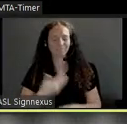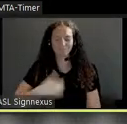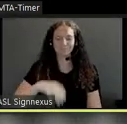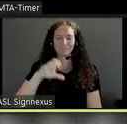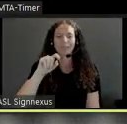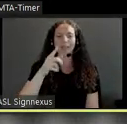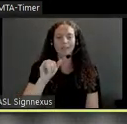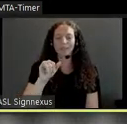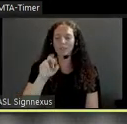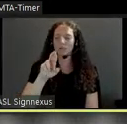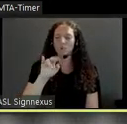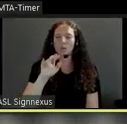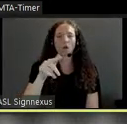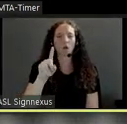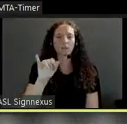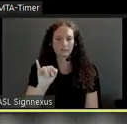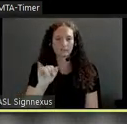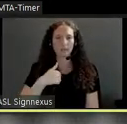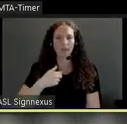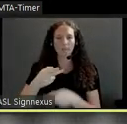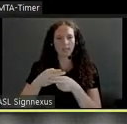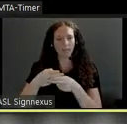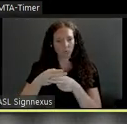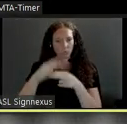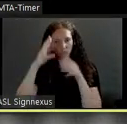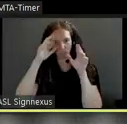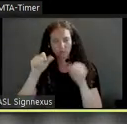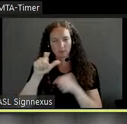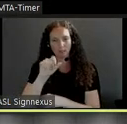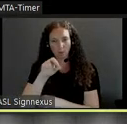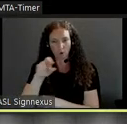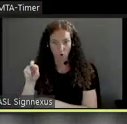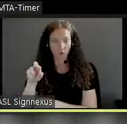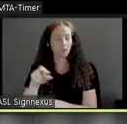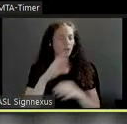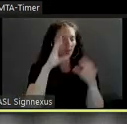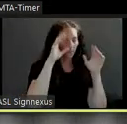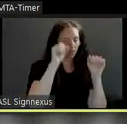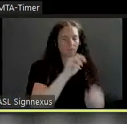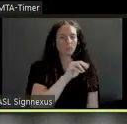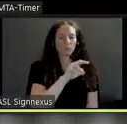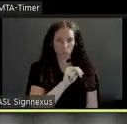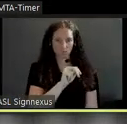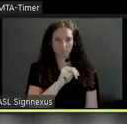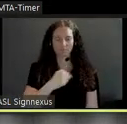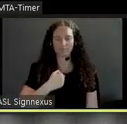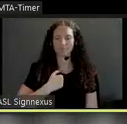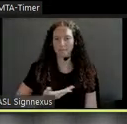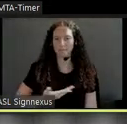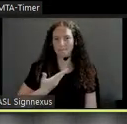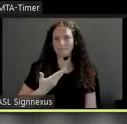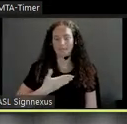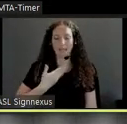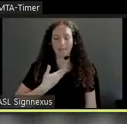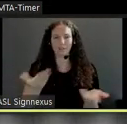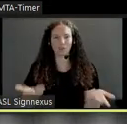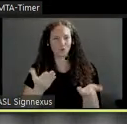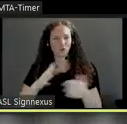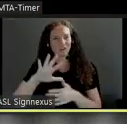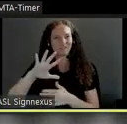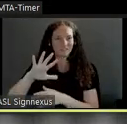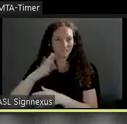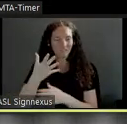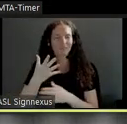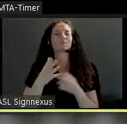I'm the interim president of the Long Island Railroad and president of Metro North, and I'm happy he'd be here tonight in the fifth public session that we've had on the